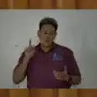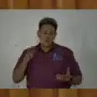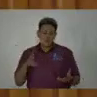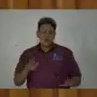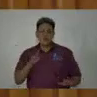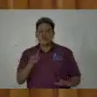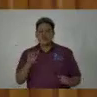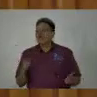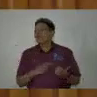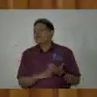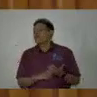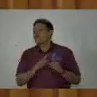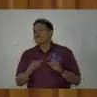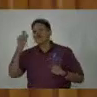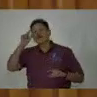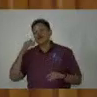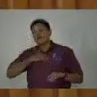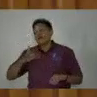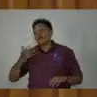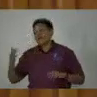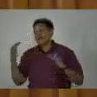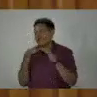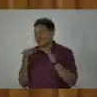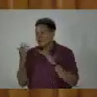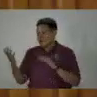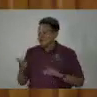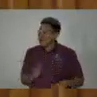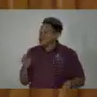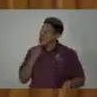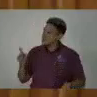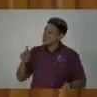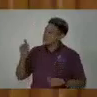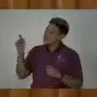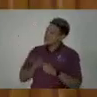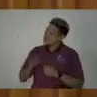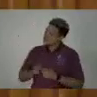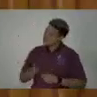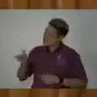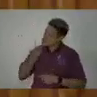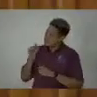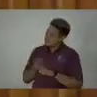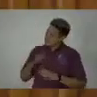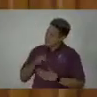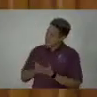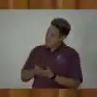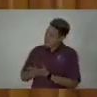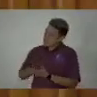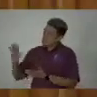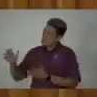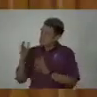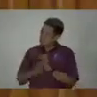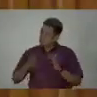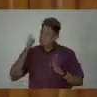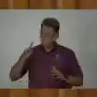to allow any debate. However, member, equally, I specifically ensure that I read the section